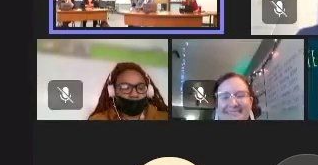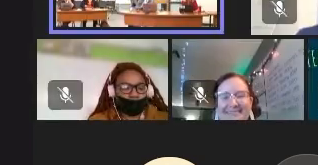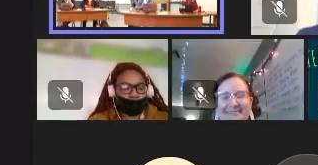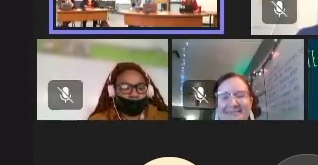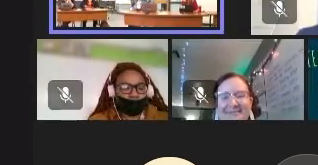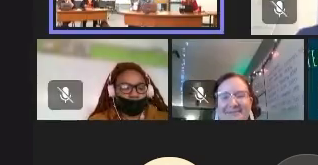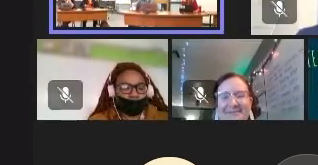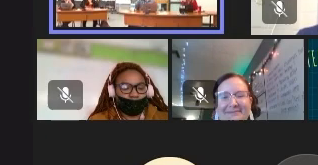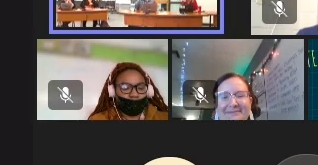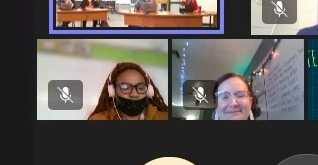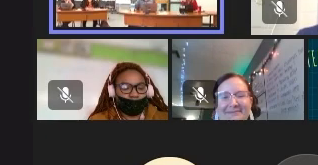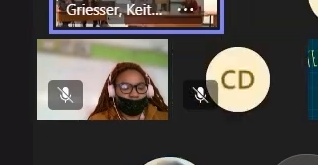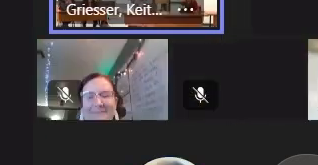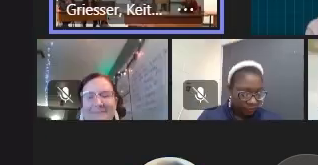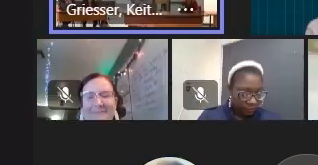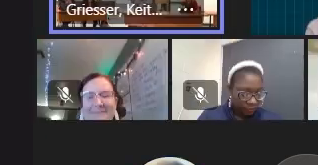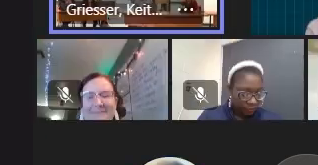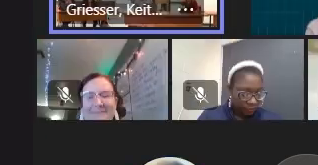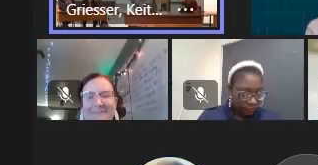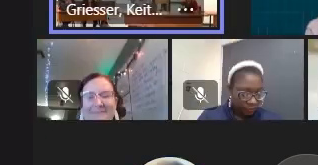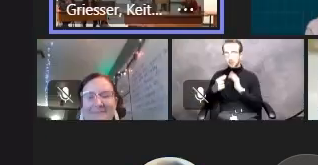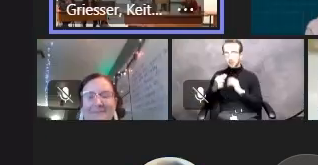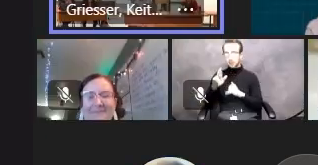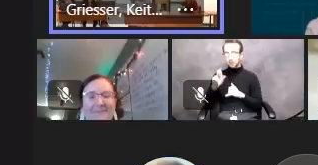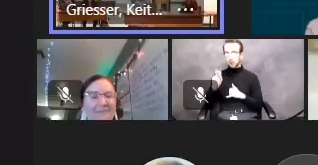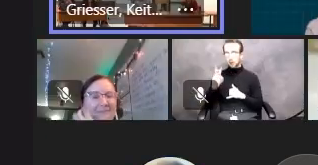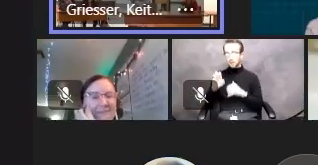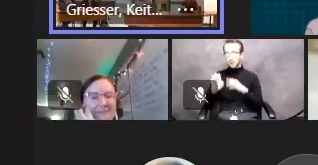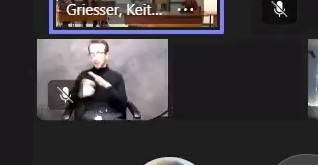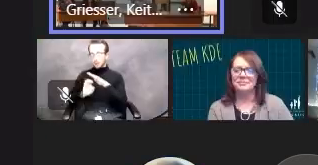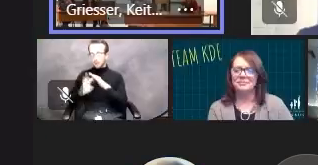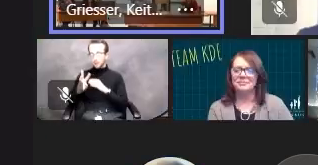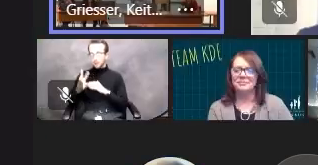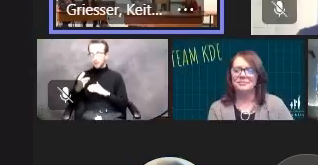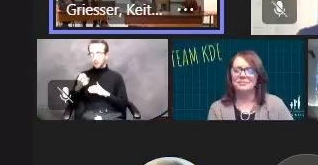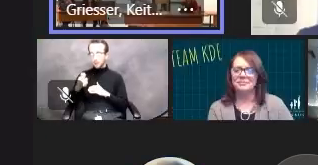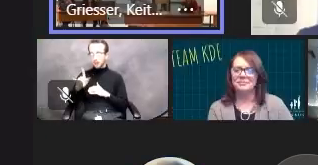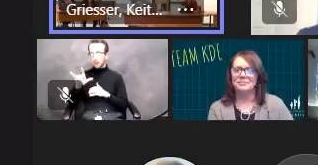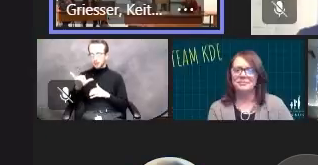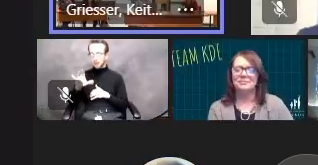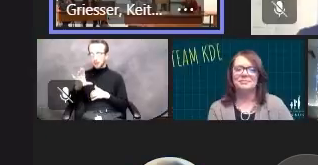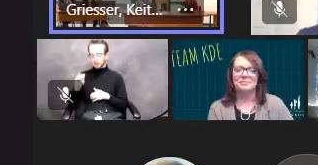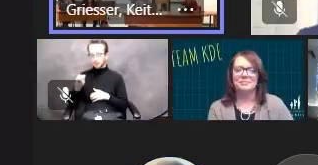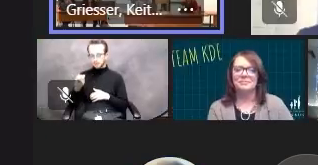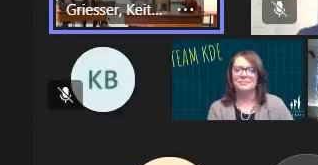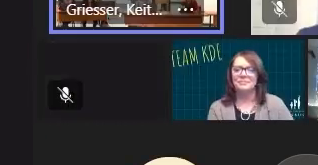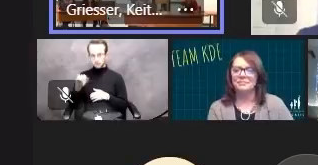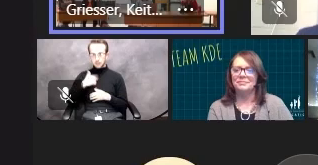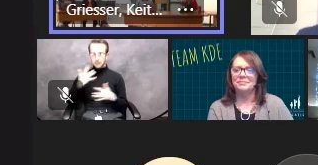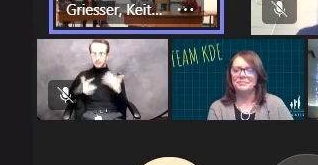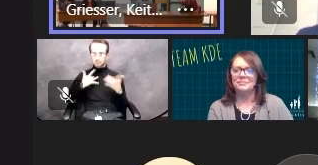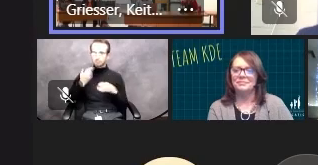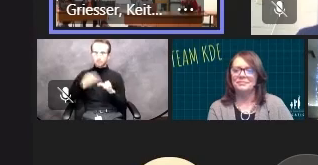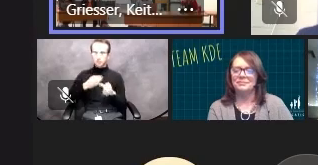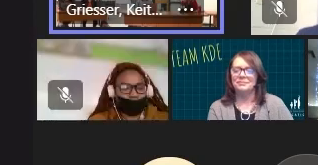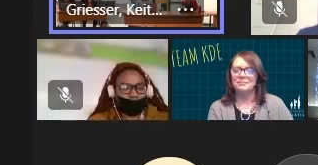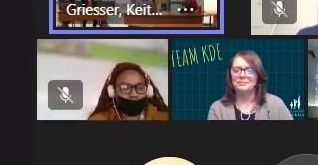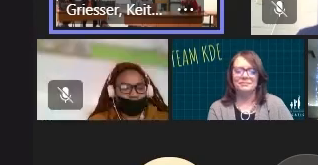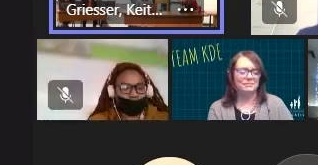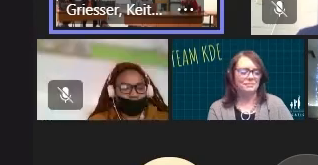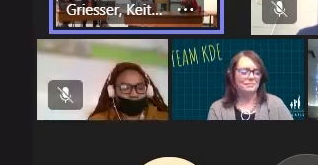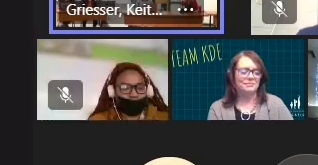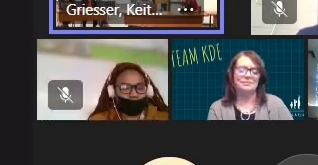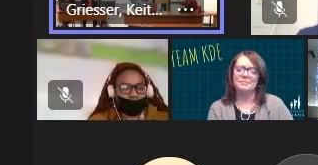first grade at Grove Elementary in Whitley County, and I'm excited to be part of this group because I think it gives